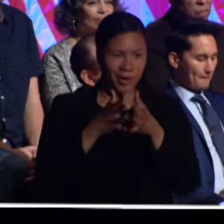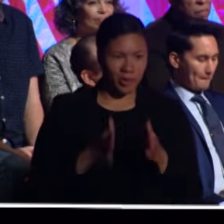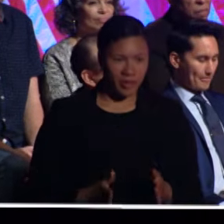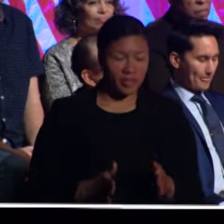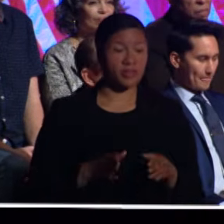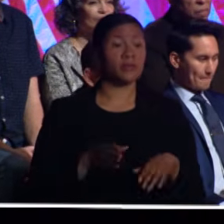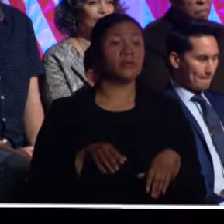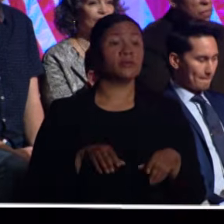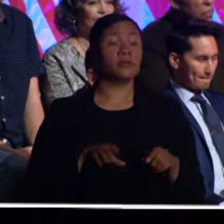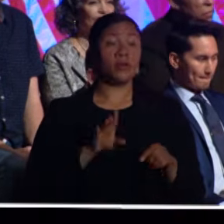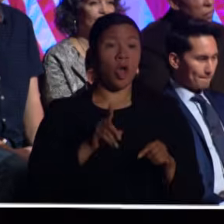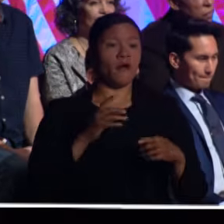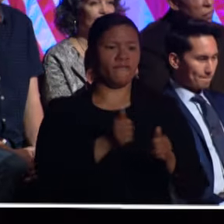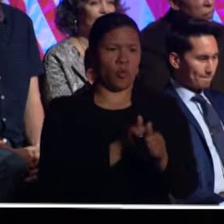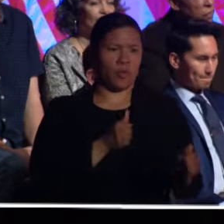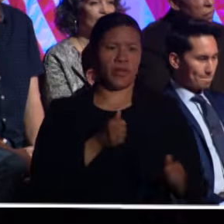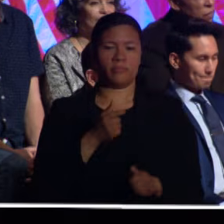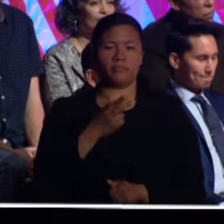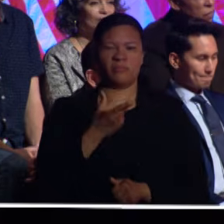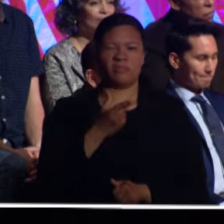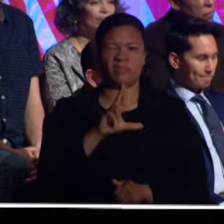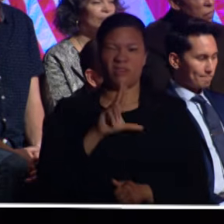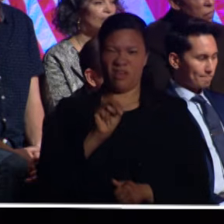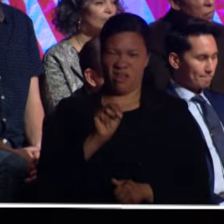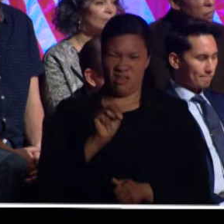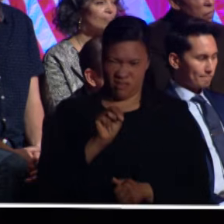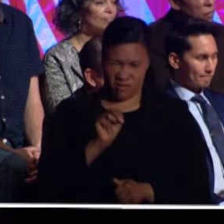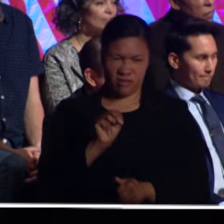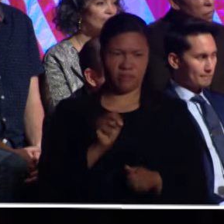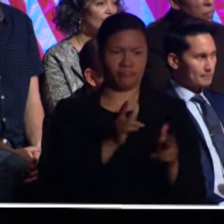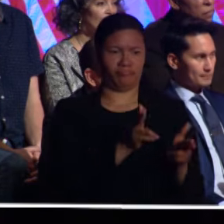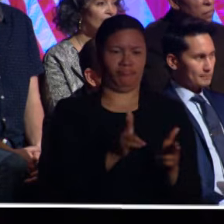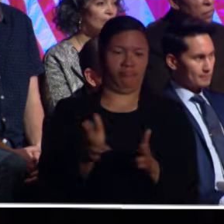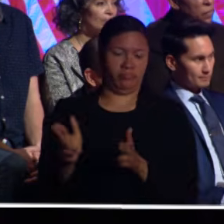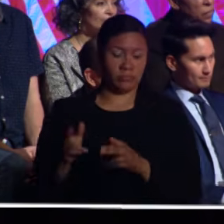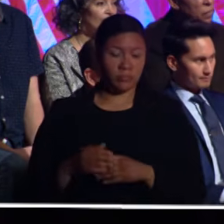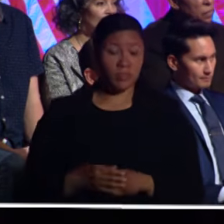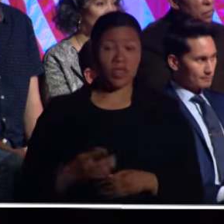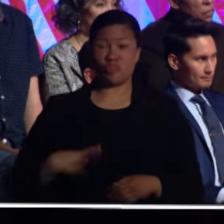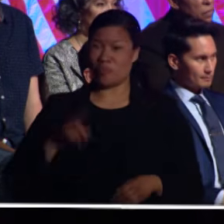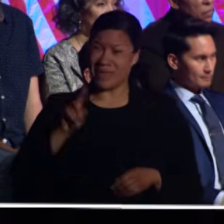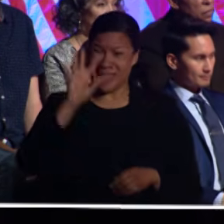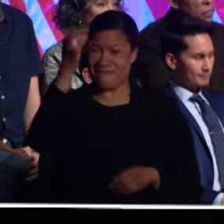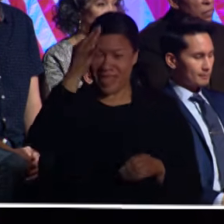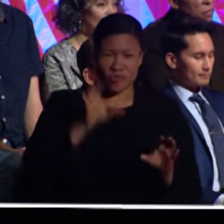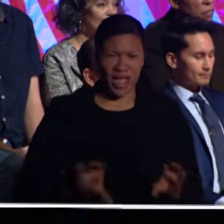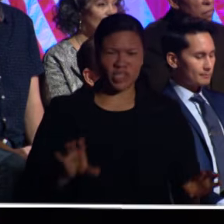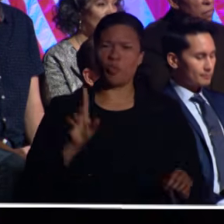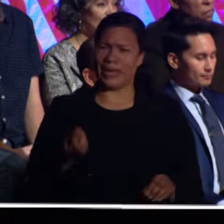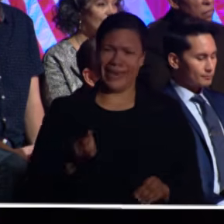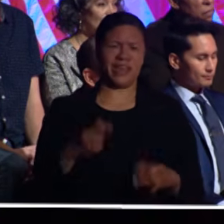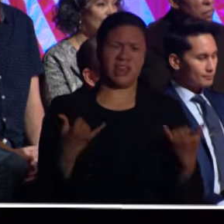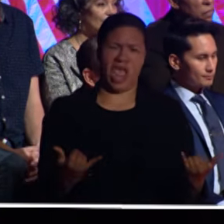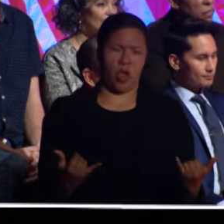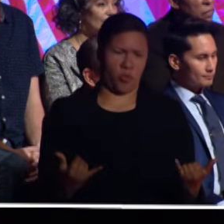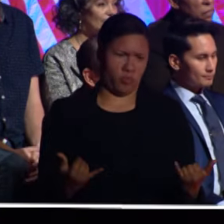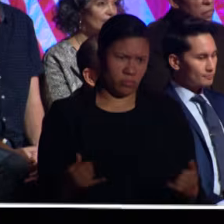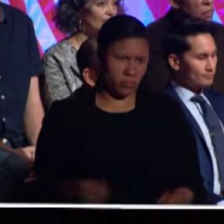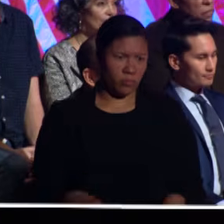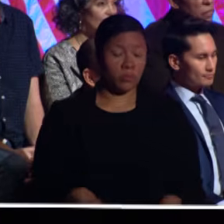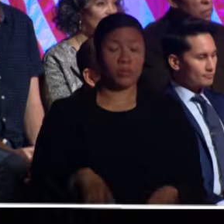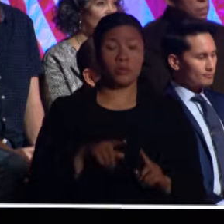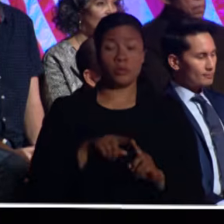and so do the people who use them. We need federal action, and we need it now. Perhaps in D.C., one of the